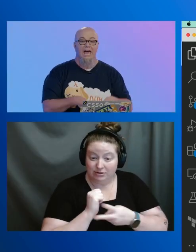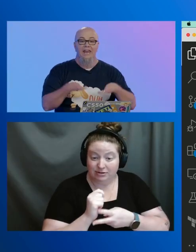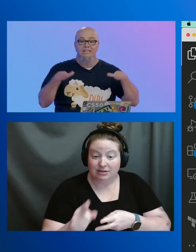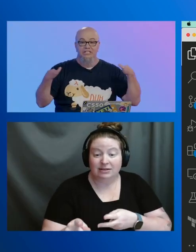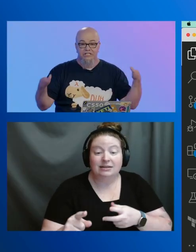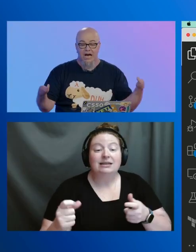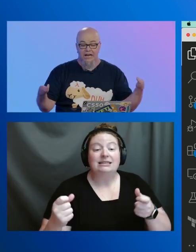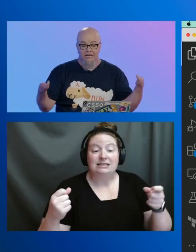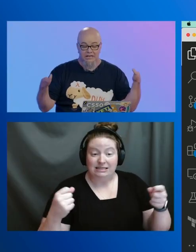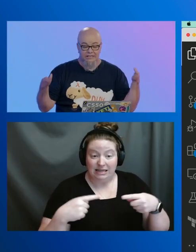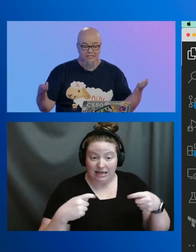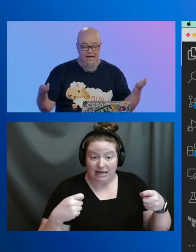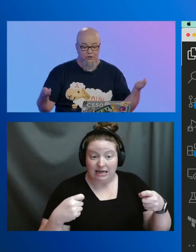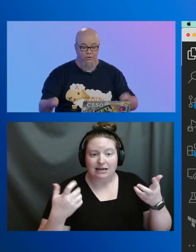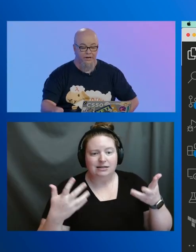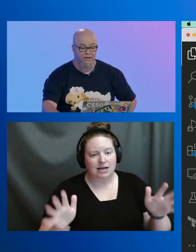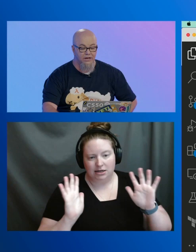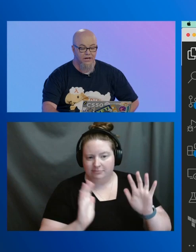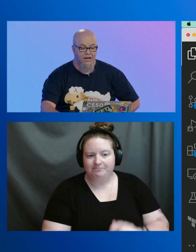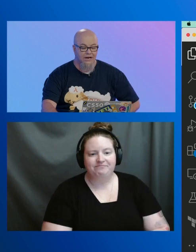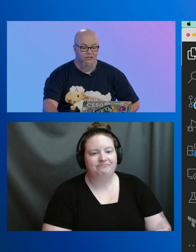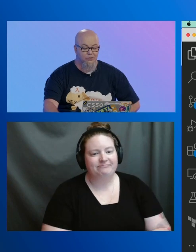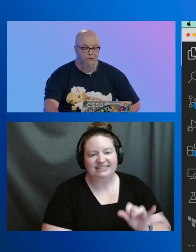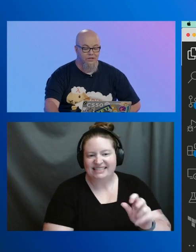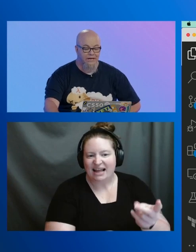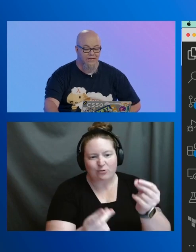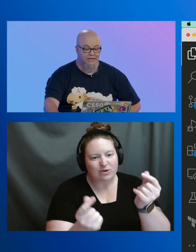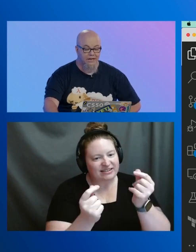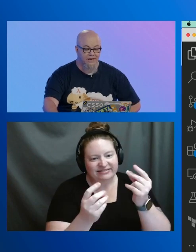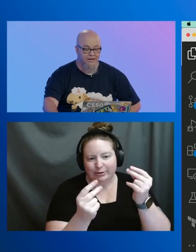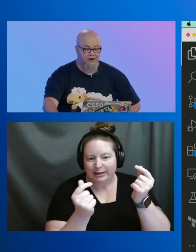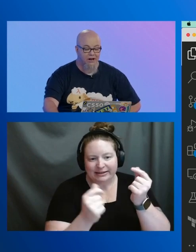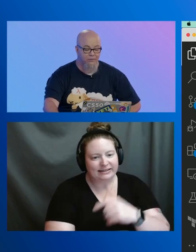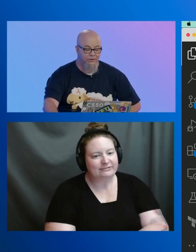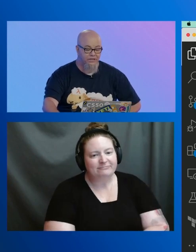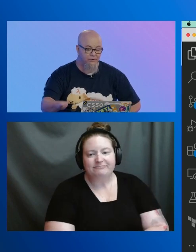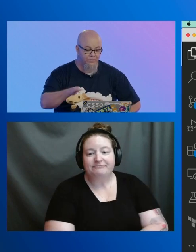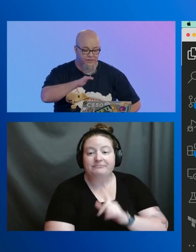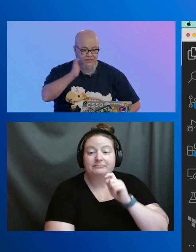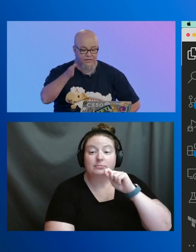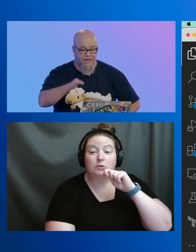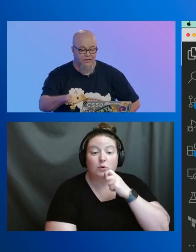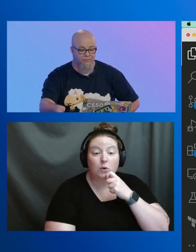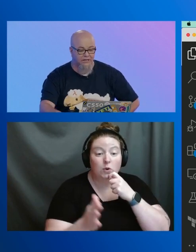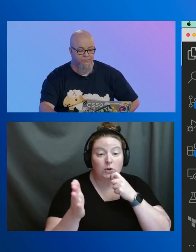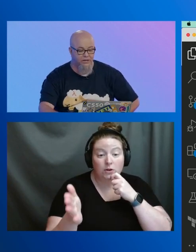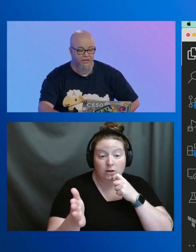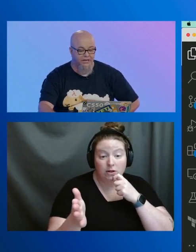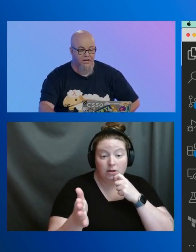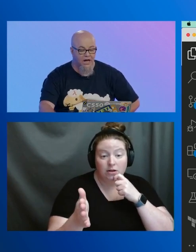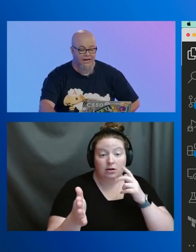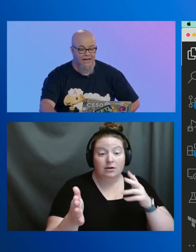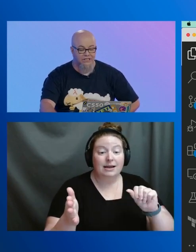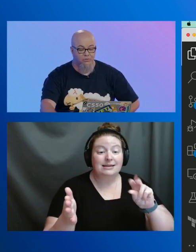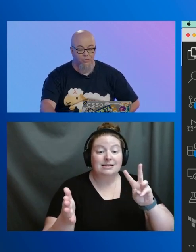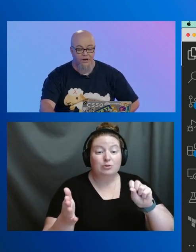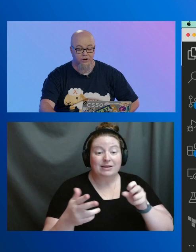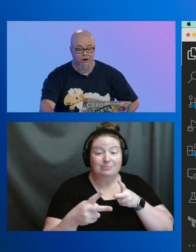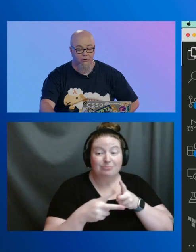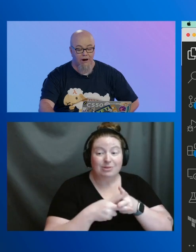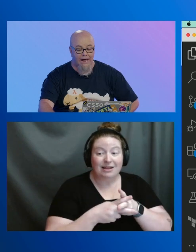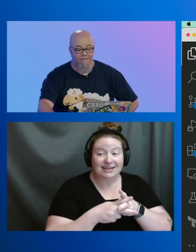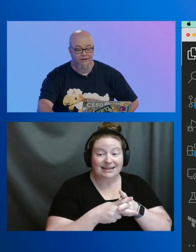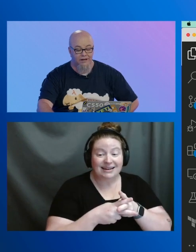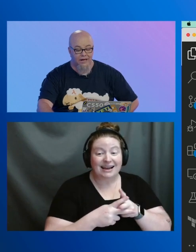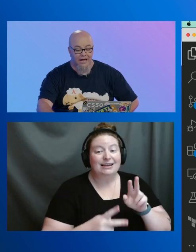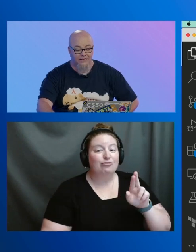functions, and it's done. It's that quick. Now here's a cool thing. In here, with the AWS plugin, I can actually render